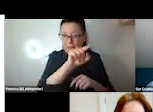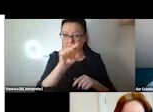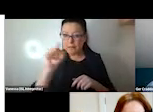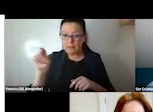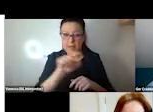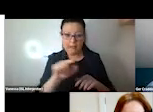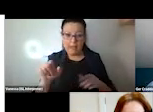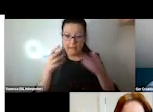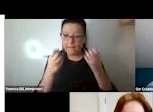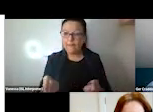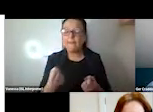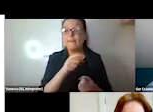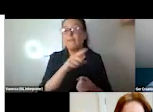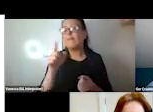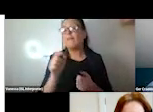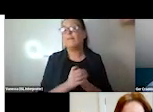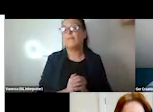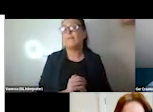just